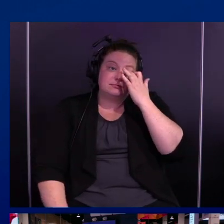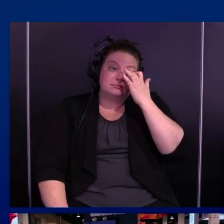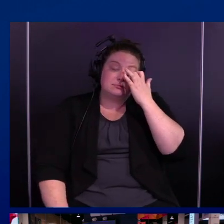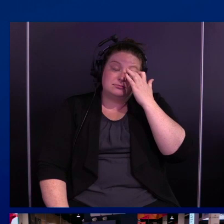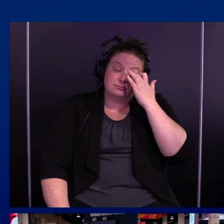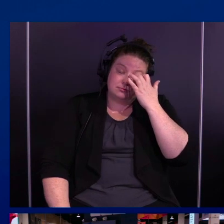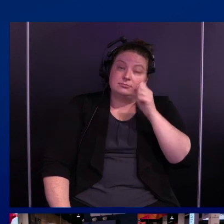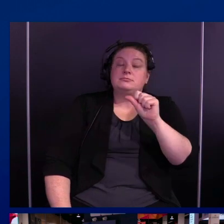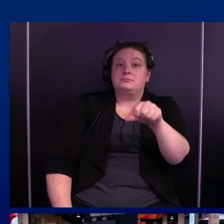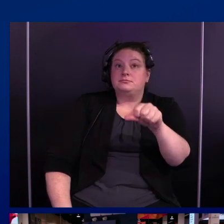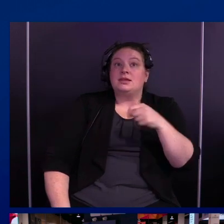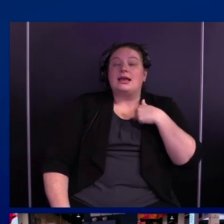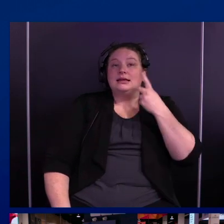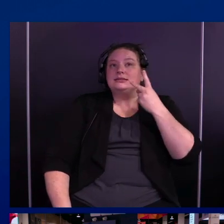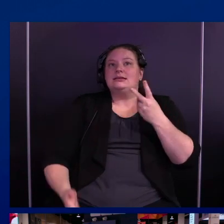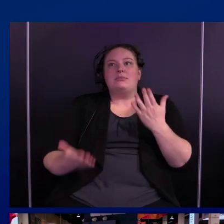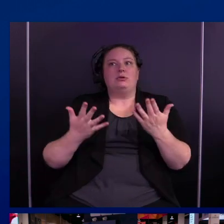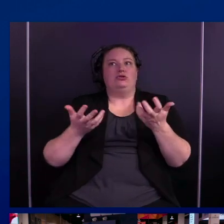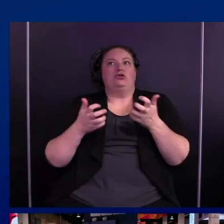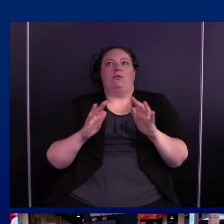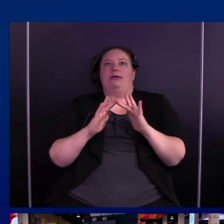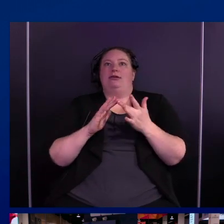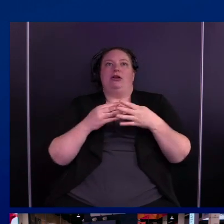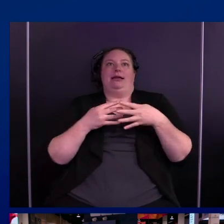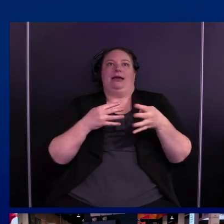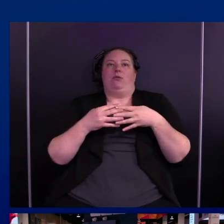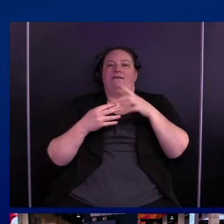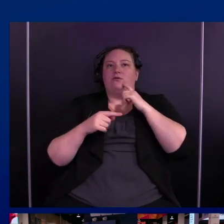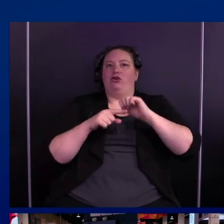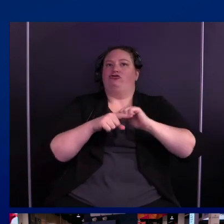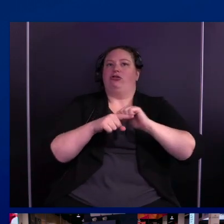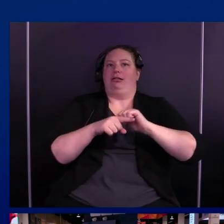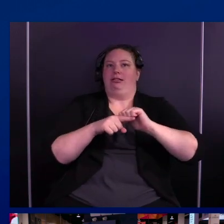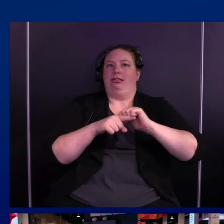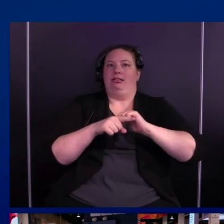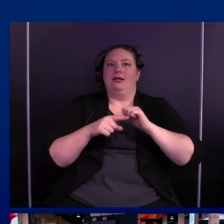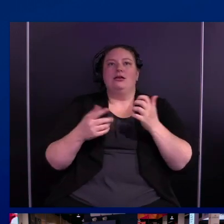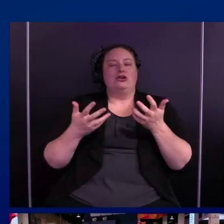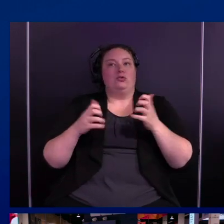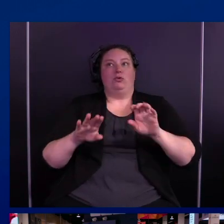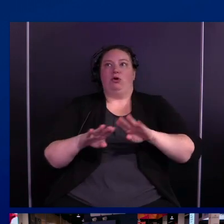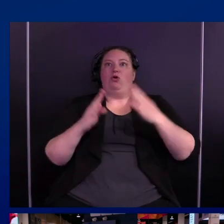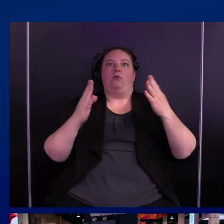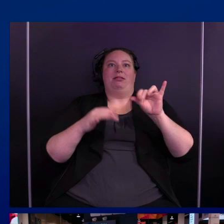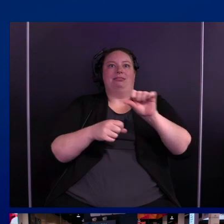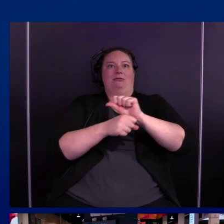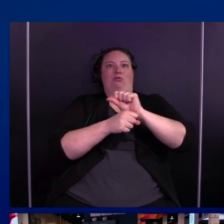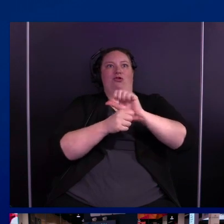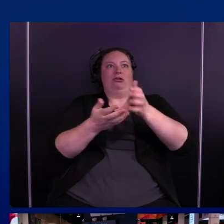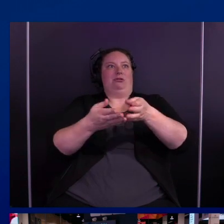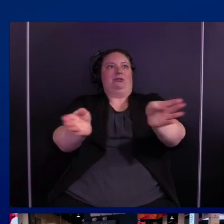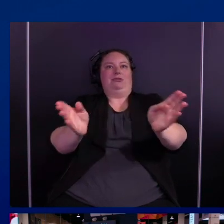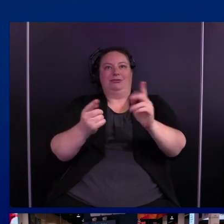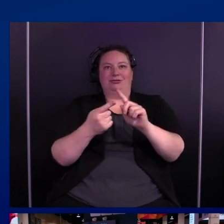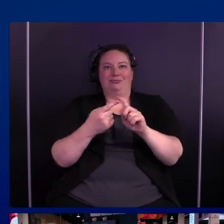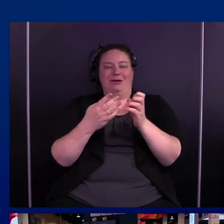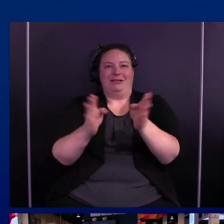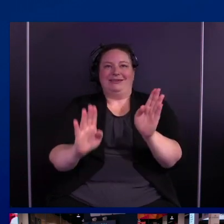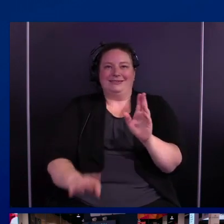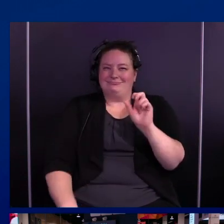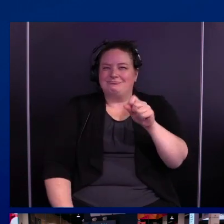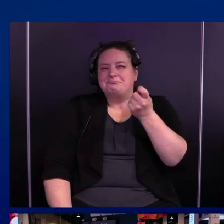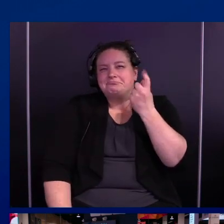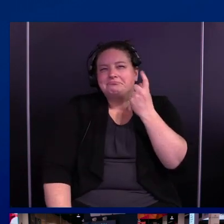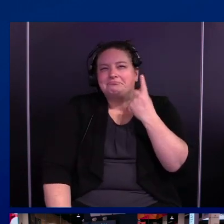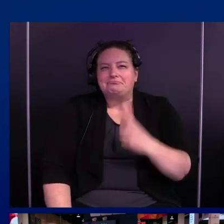maybe you wouldn't want an internet gateway for a drill, like you wouldn't want to open that workload up to the public. Yeah, so that makes